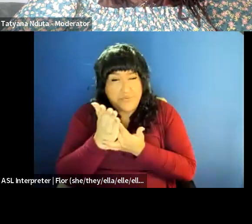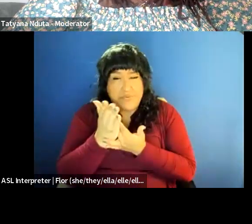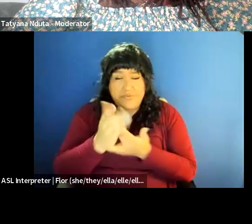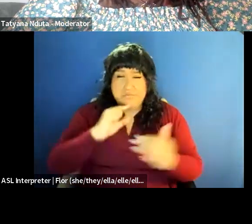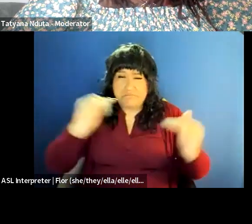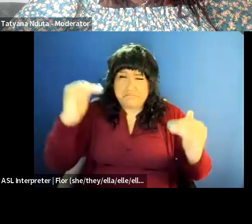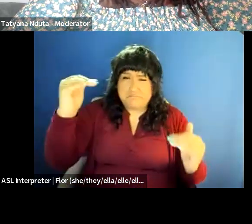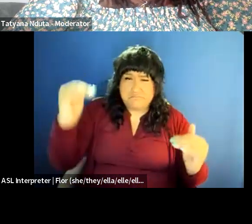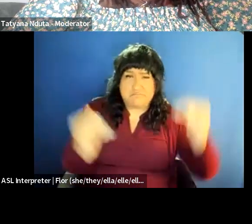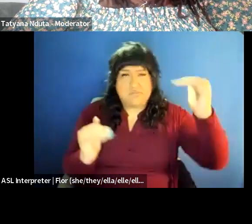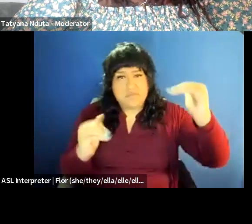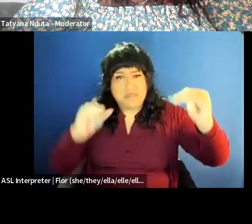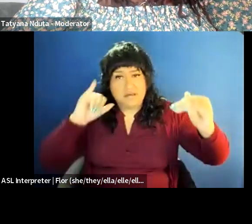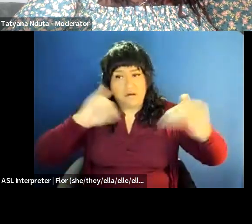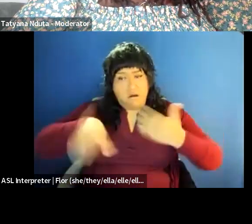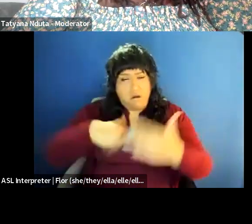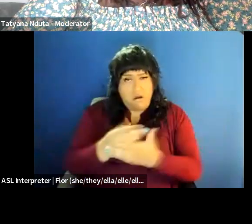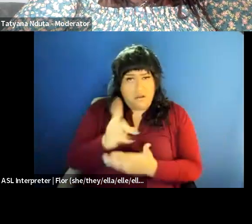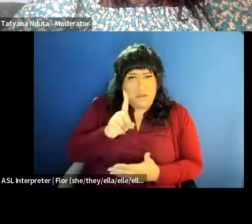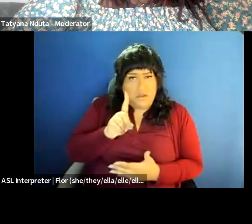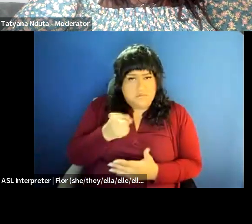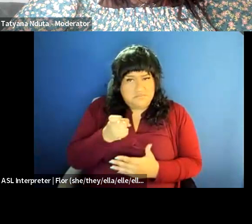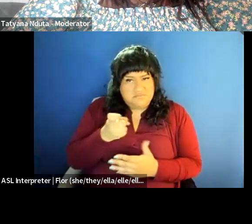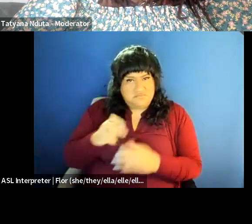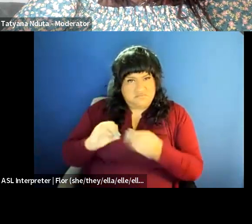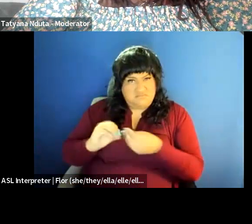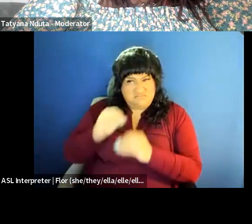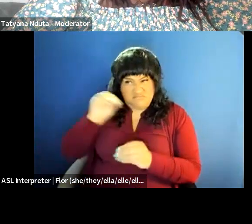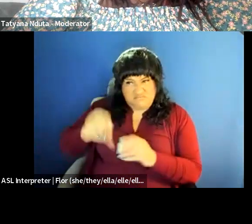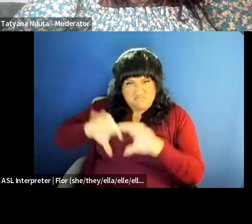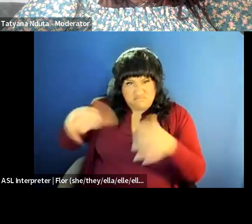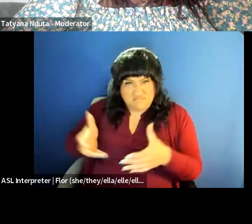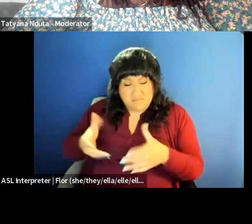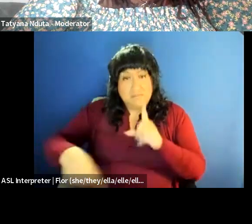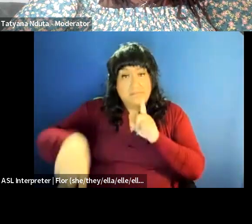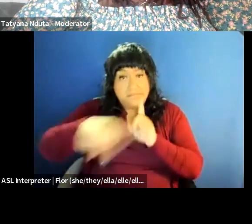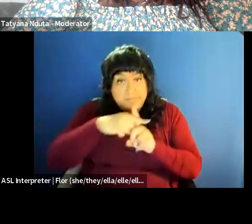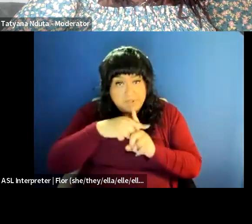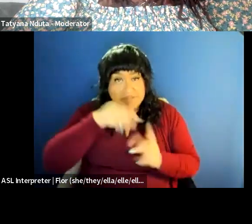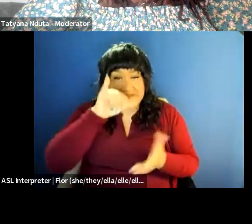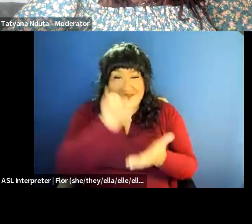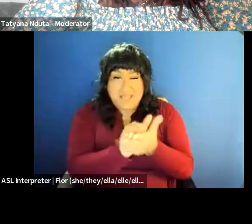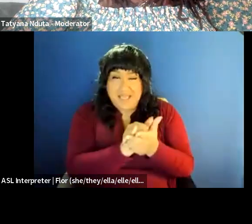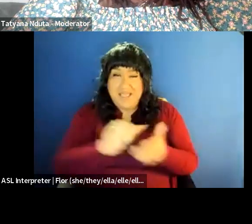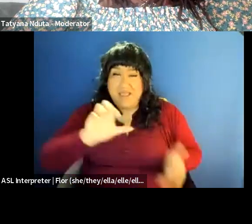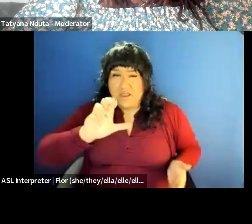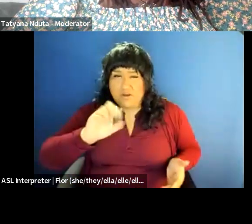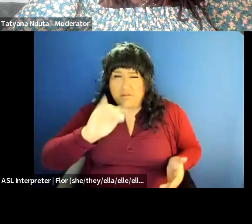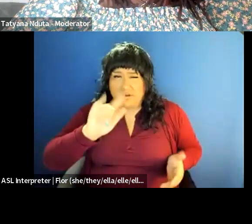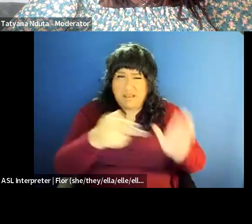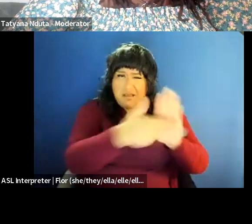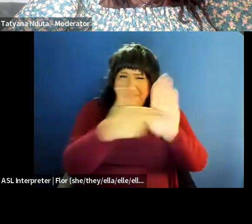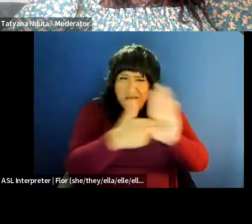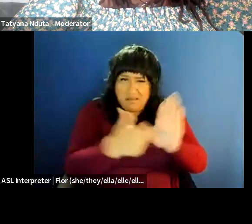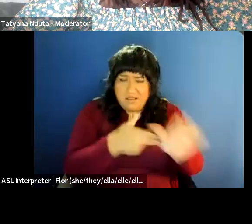the diagnostic rates and the disproportionate criminalization and